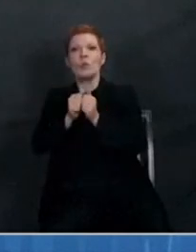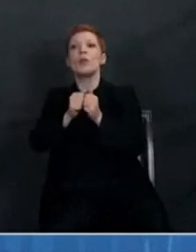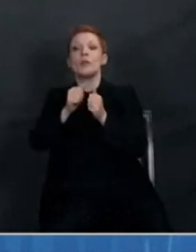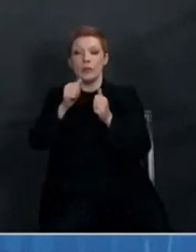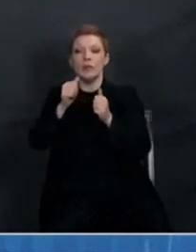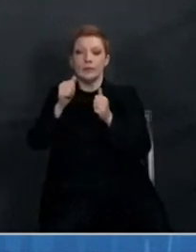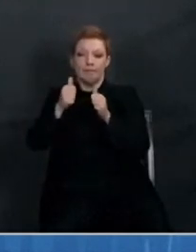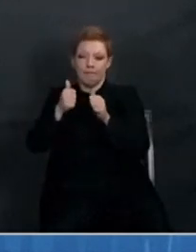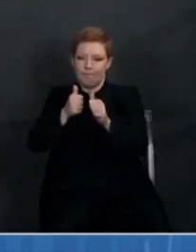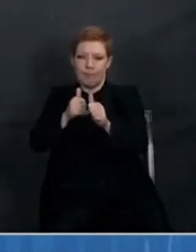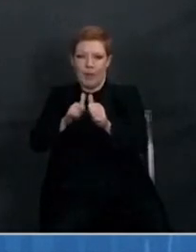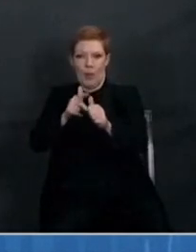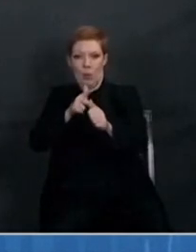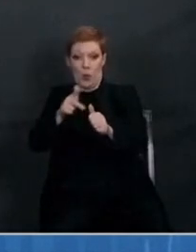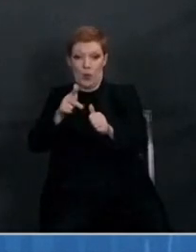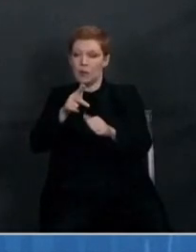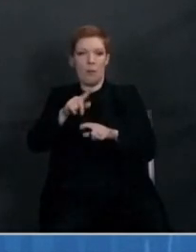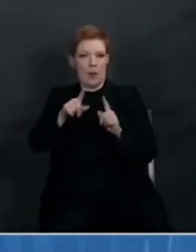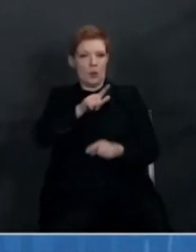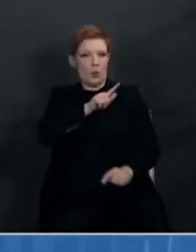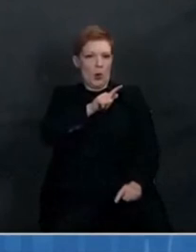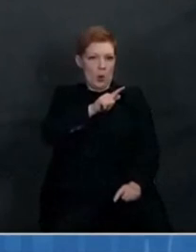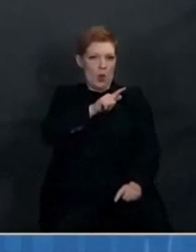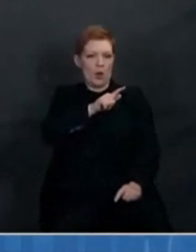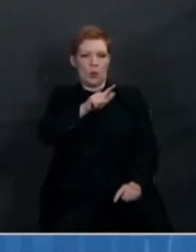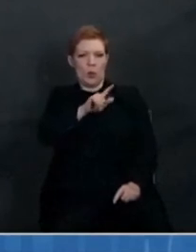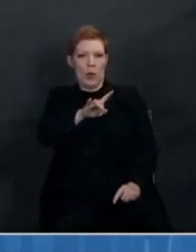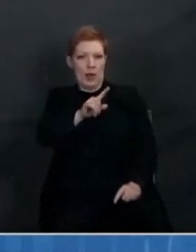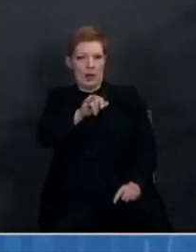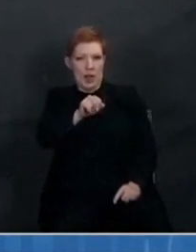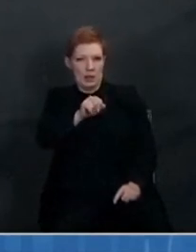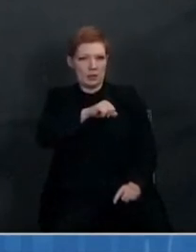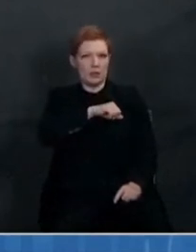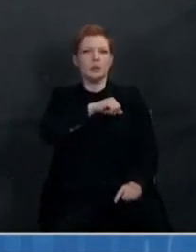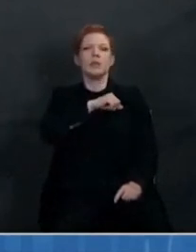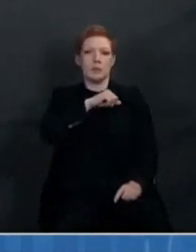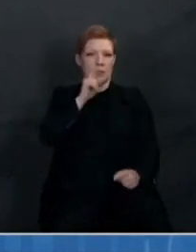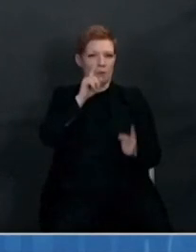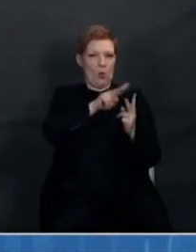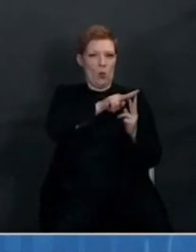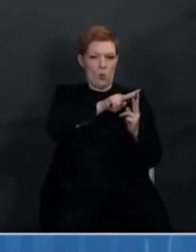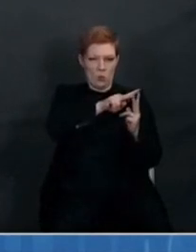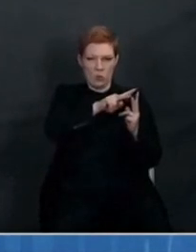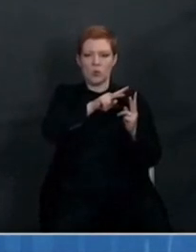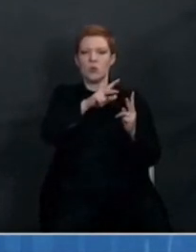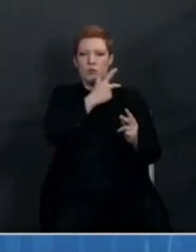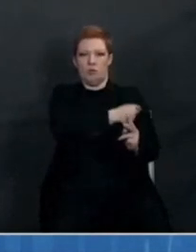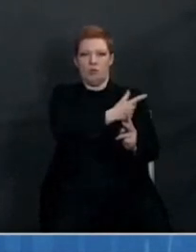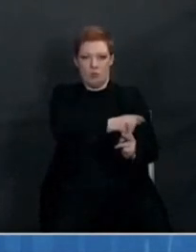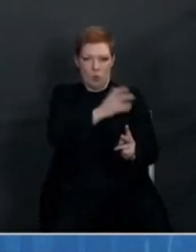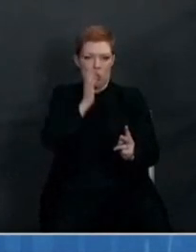Moderna. Thank you. Next question, please. Next, we'll go to Sabrina Siddiqui at the Wall Street Journal.